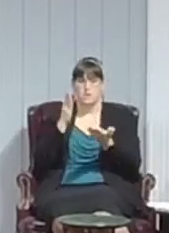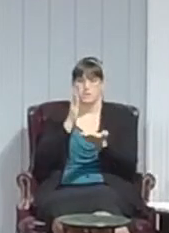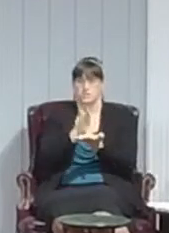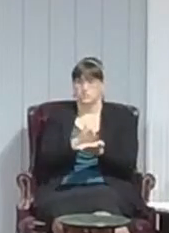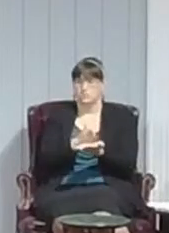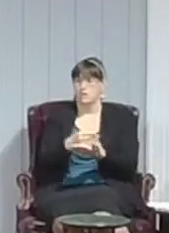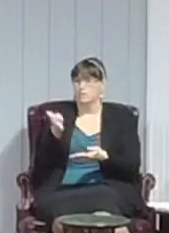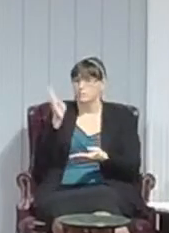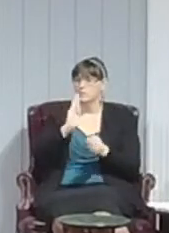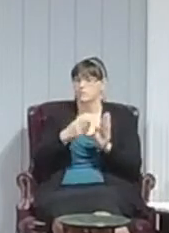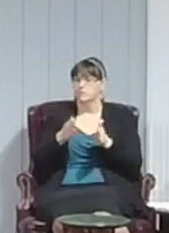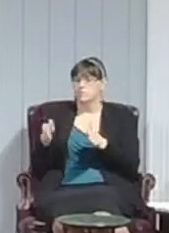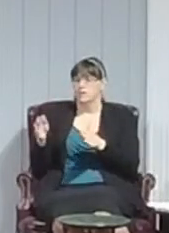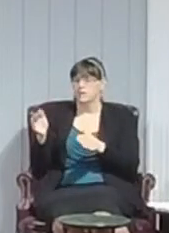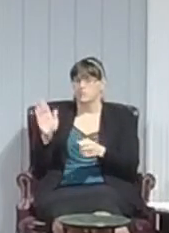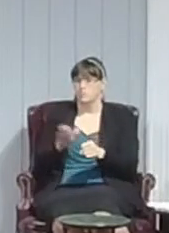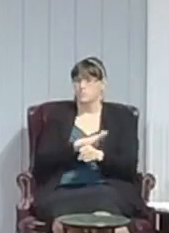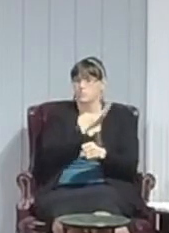from being fulfilled.